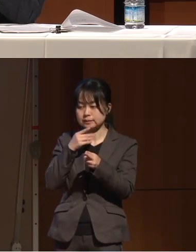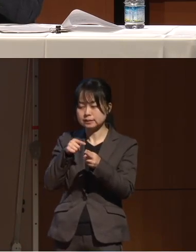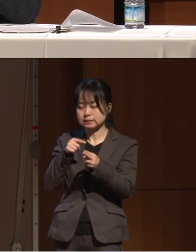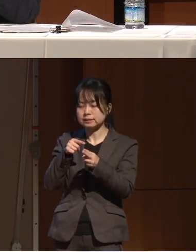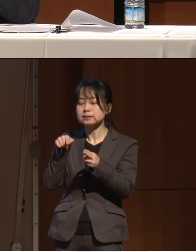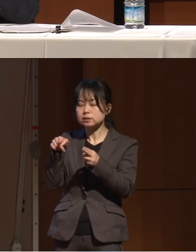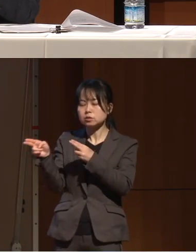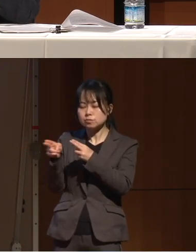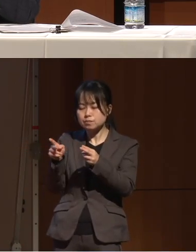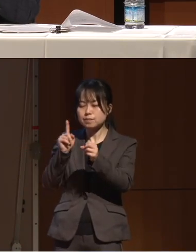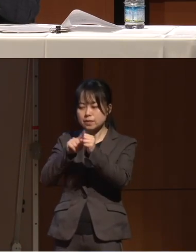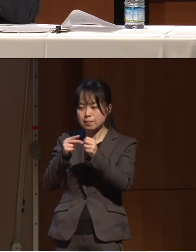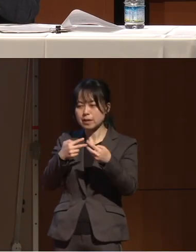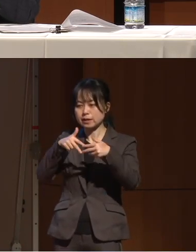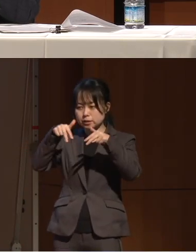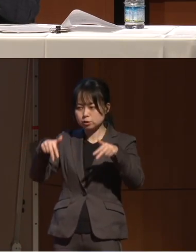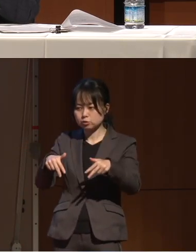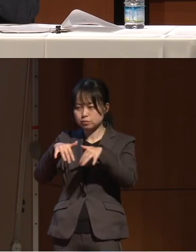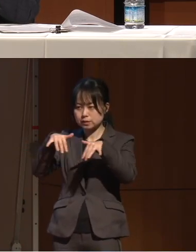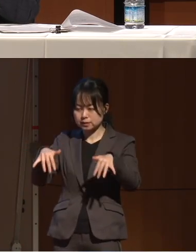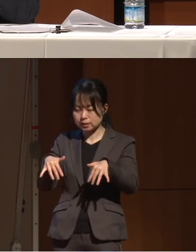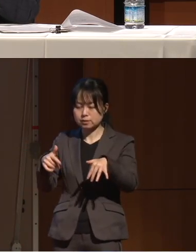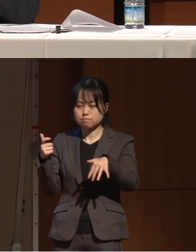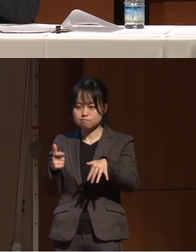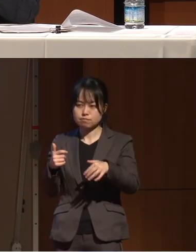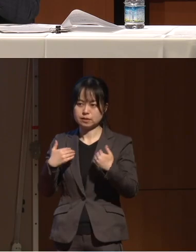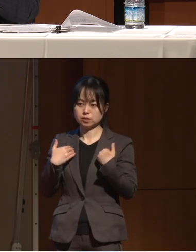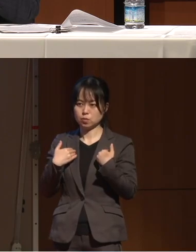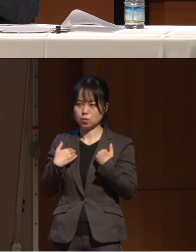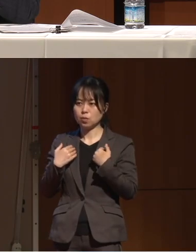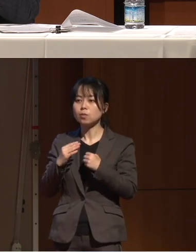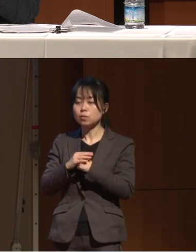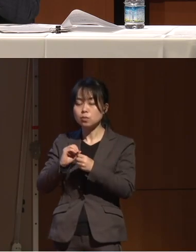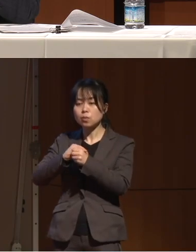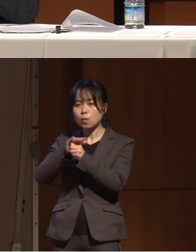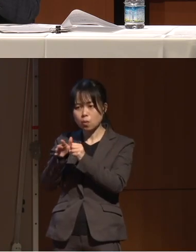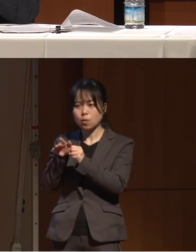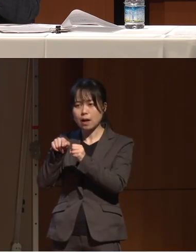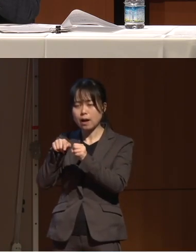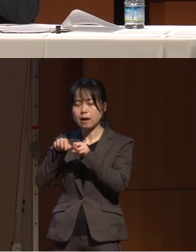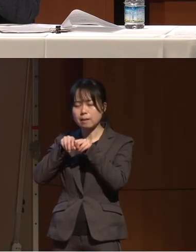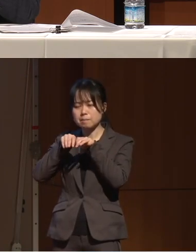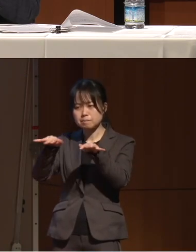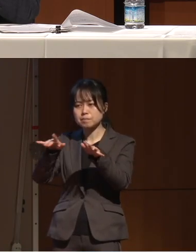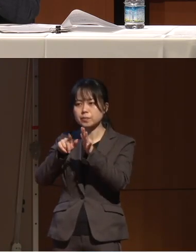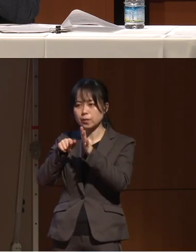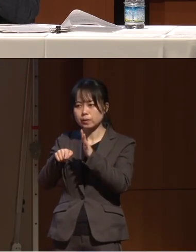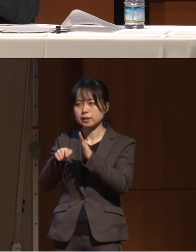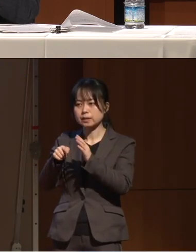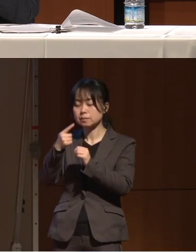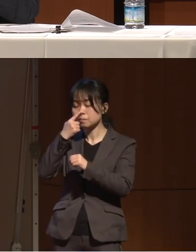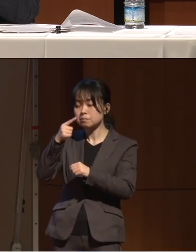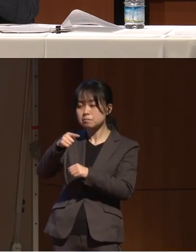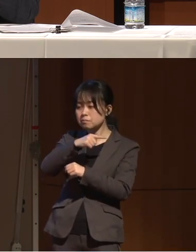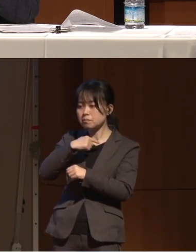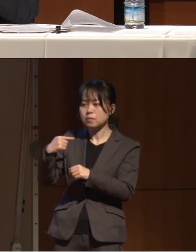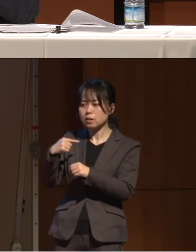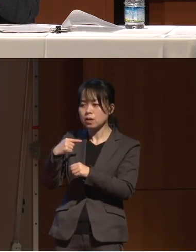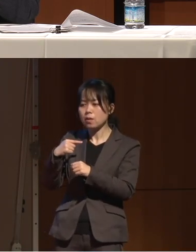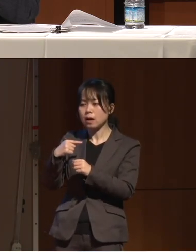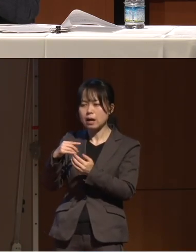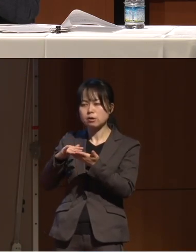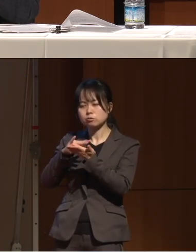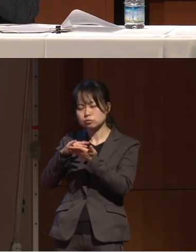COVID-19 started, we couldn't make any kind of vaccine